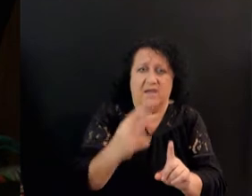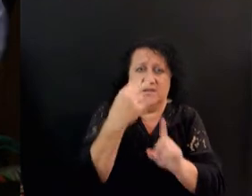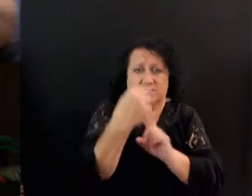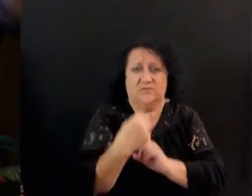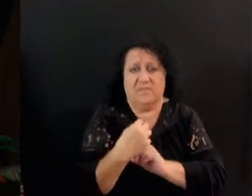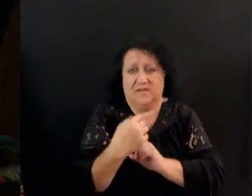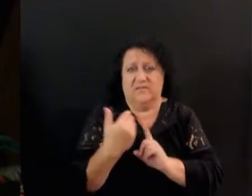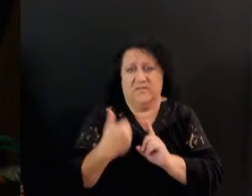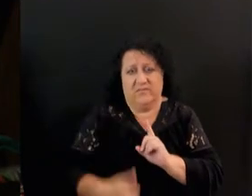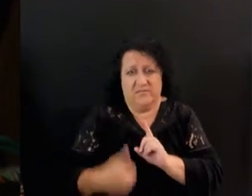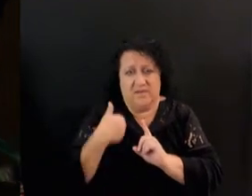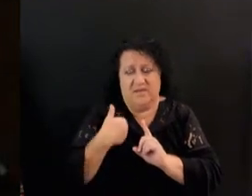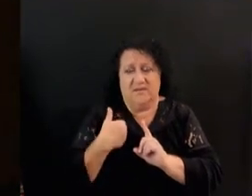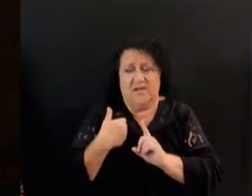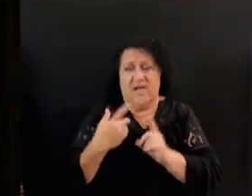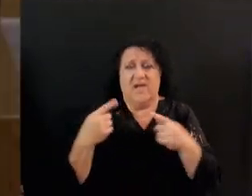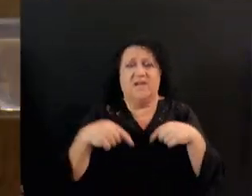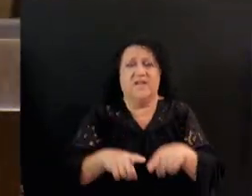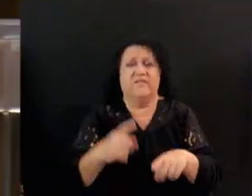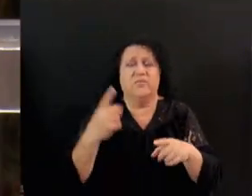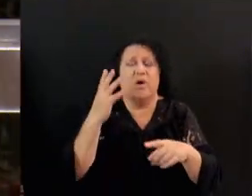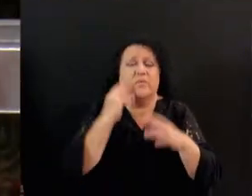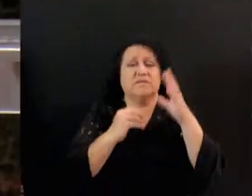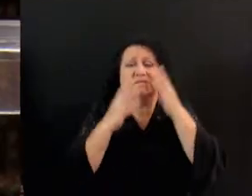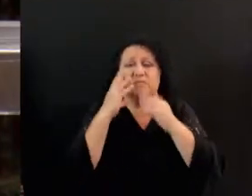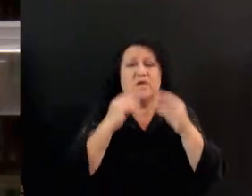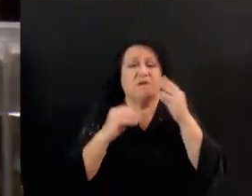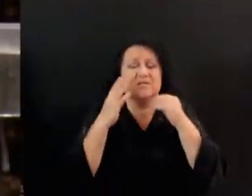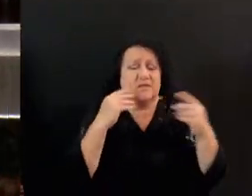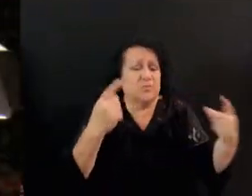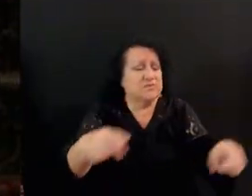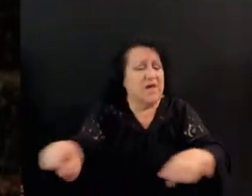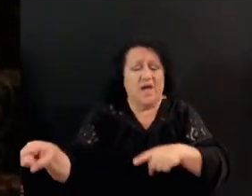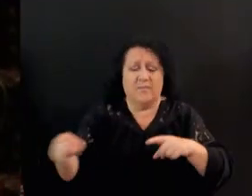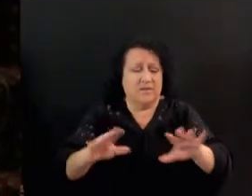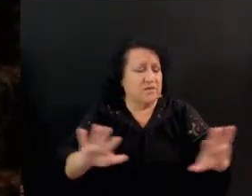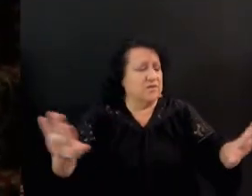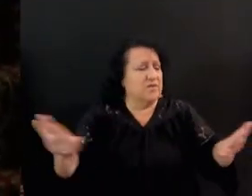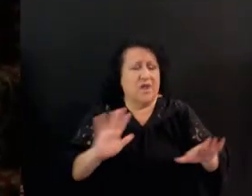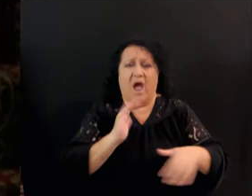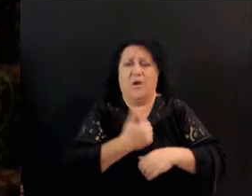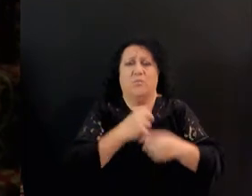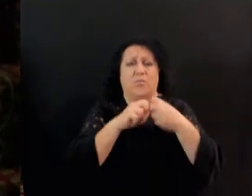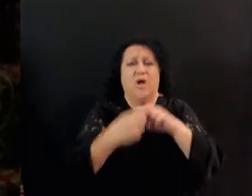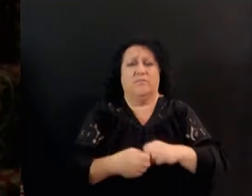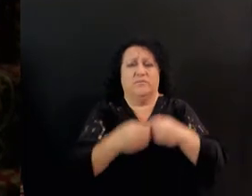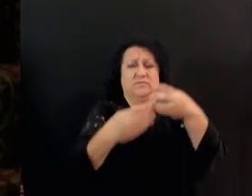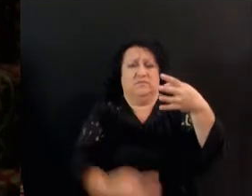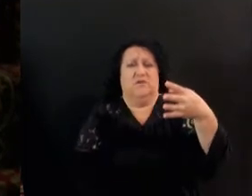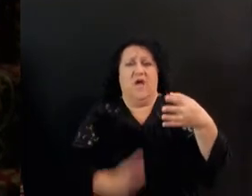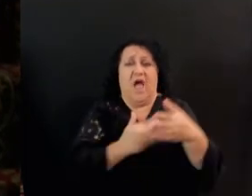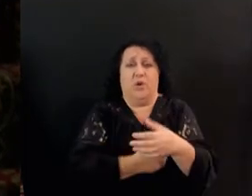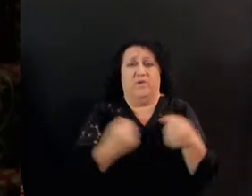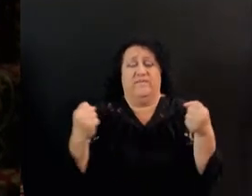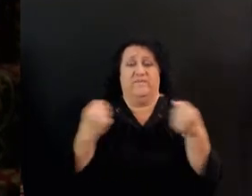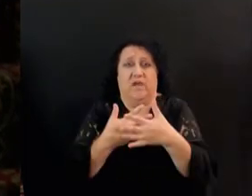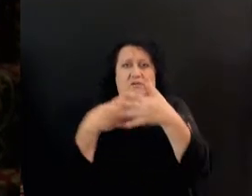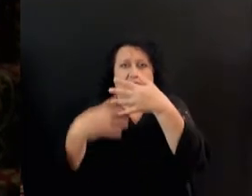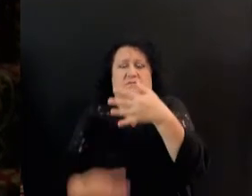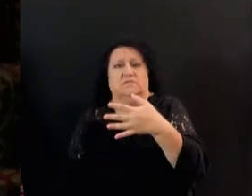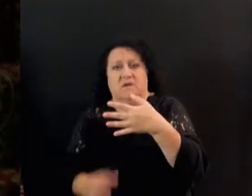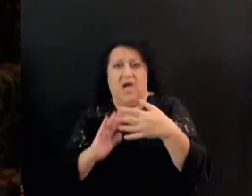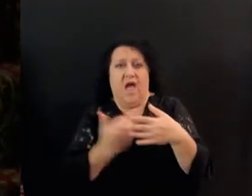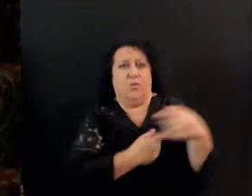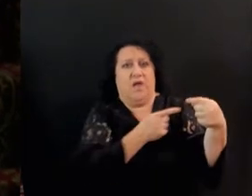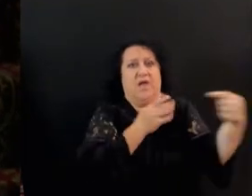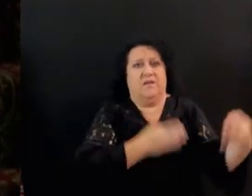And even in the midst of all the things that surround us, even in the midst of all of our difficulties, all of our fears, all of our